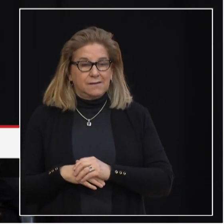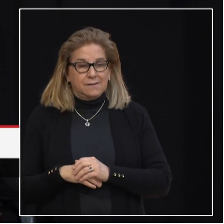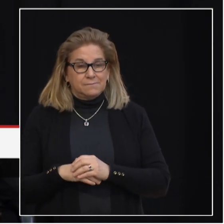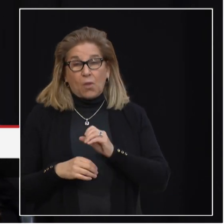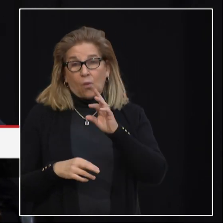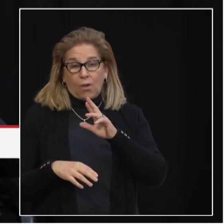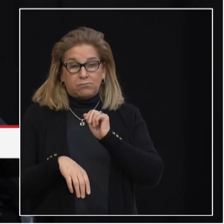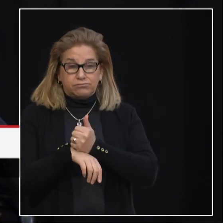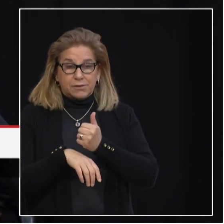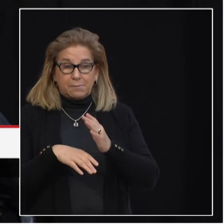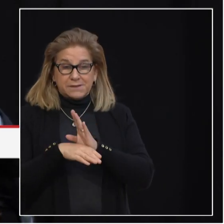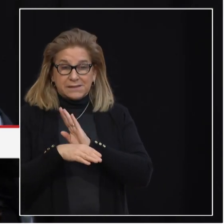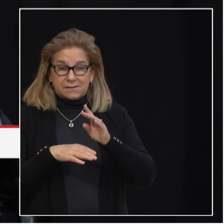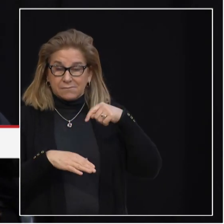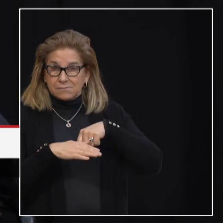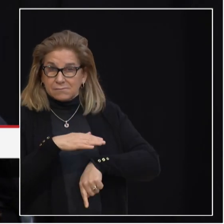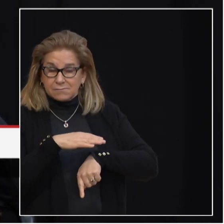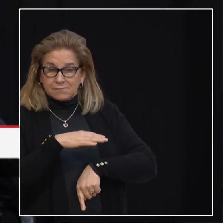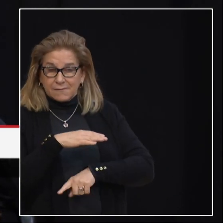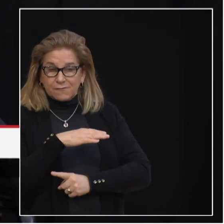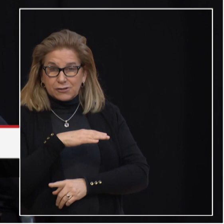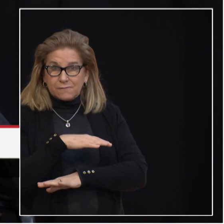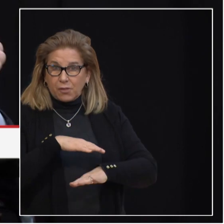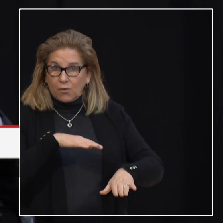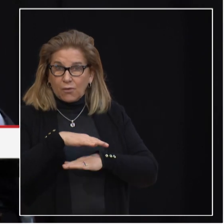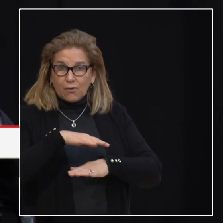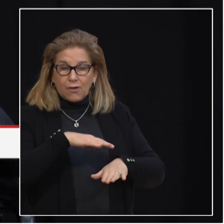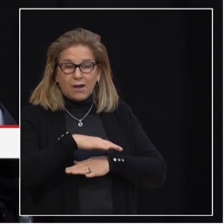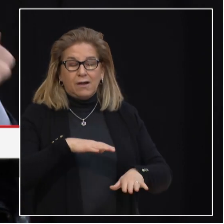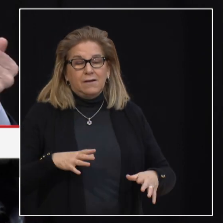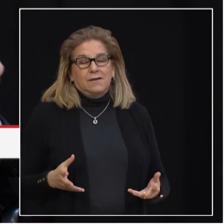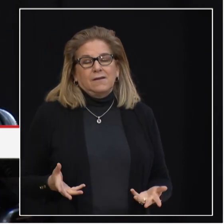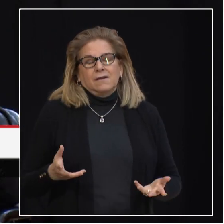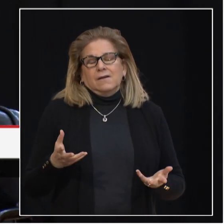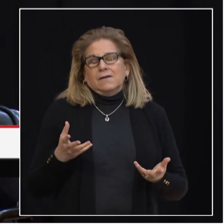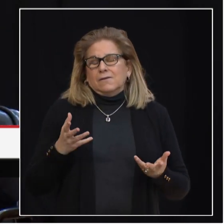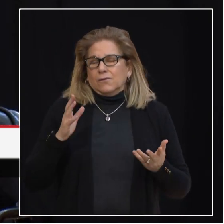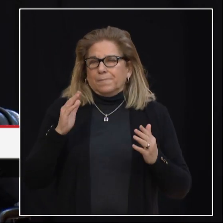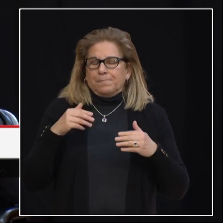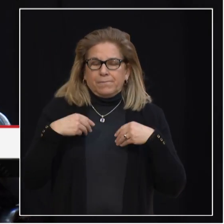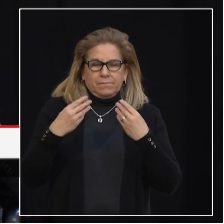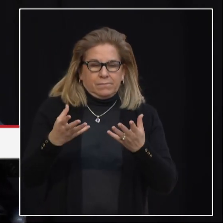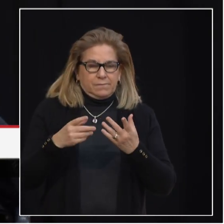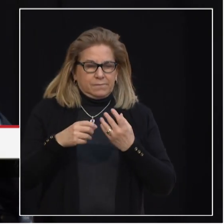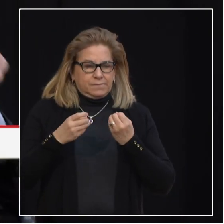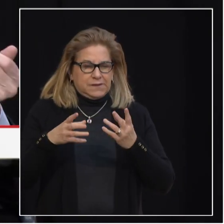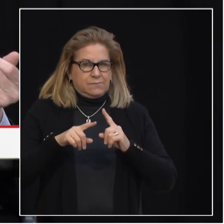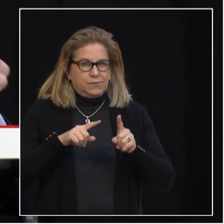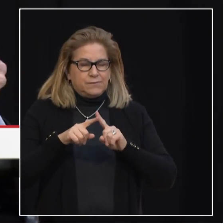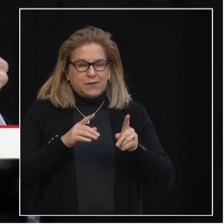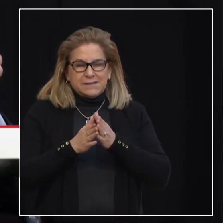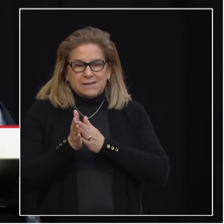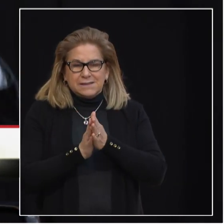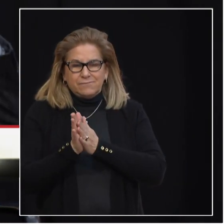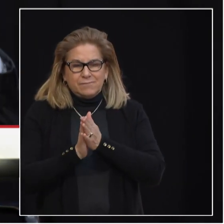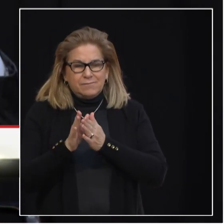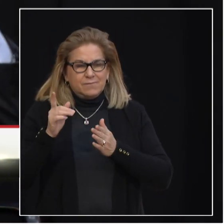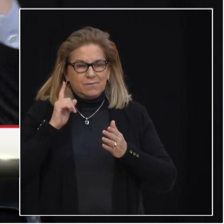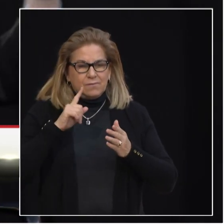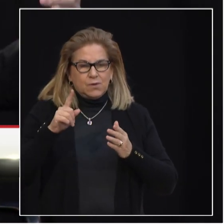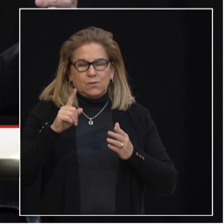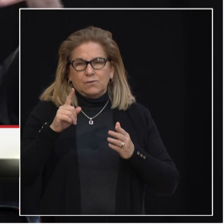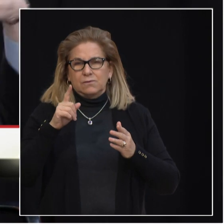see this creating a much more diverse and resilient downtown in the long run. But you almost have